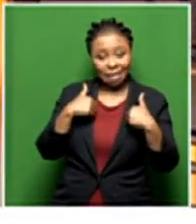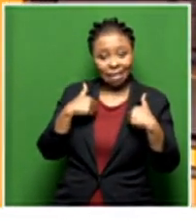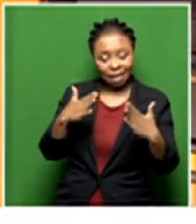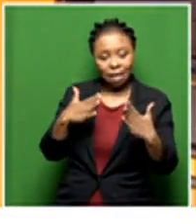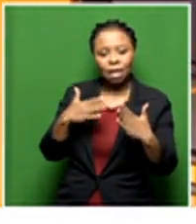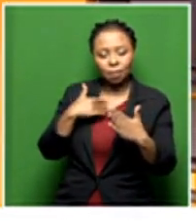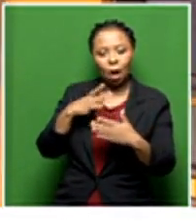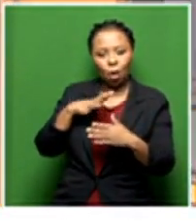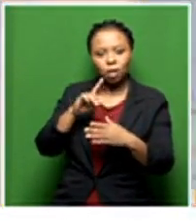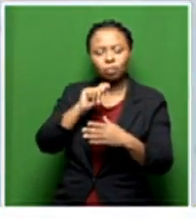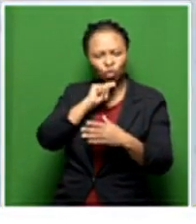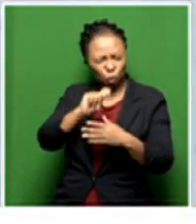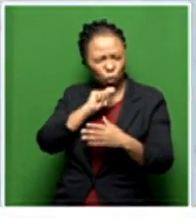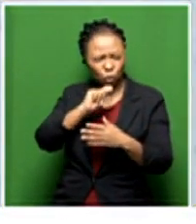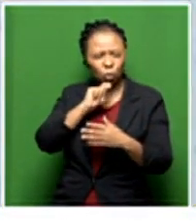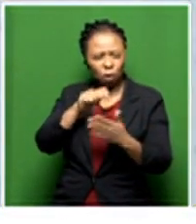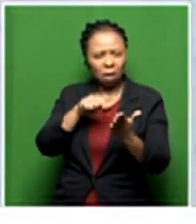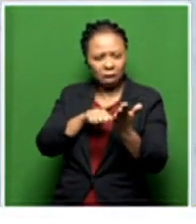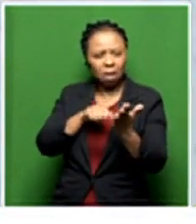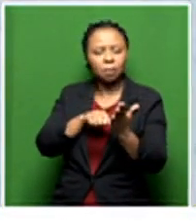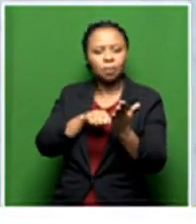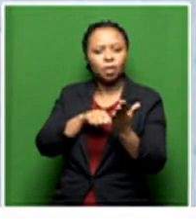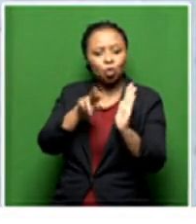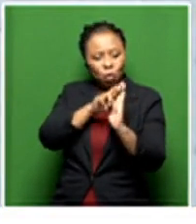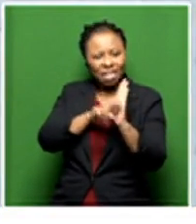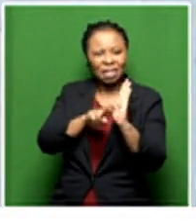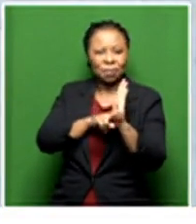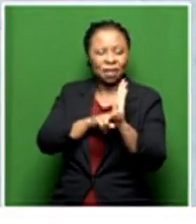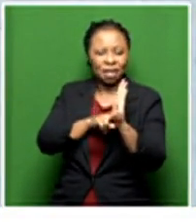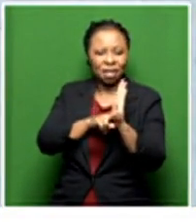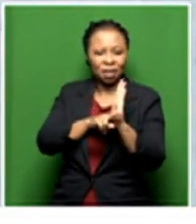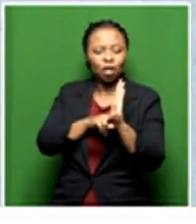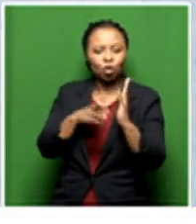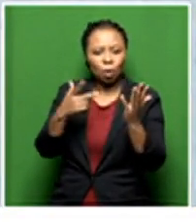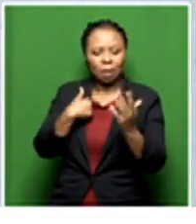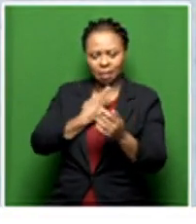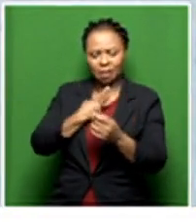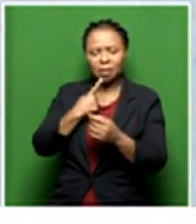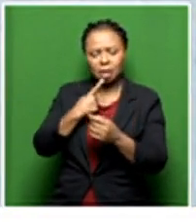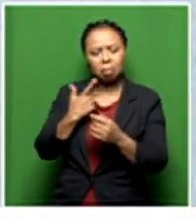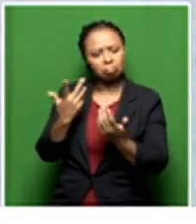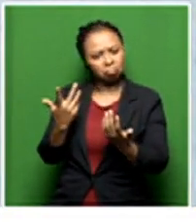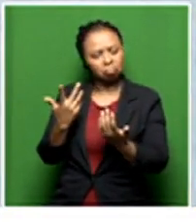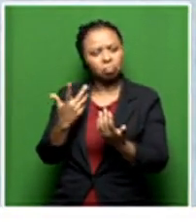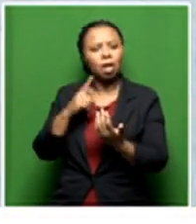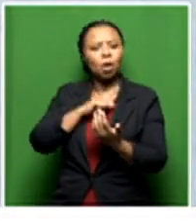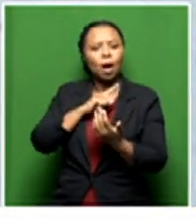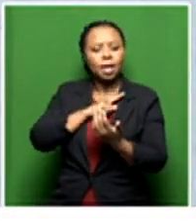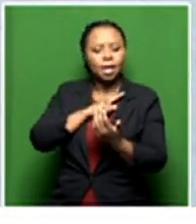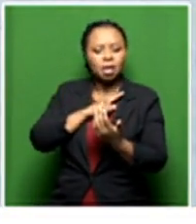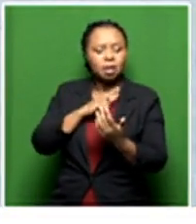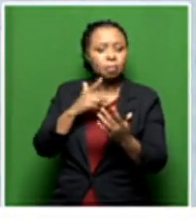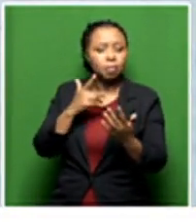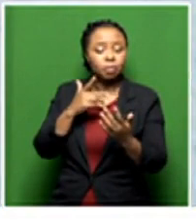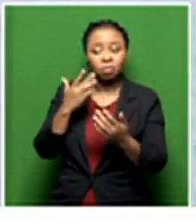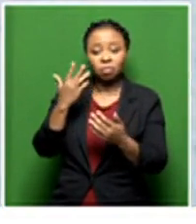to authenticate the recipes. So I said to myself, because I'm upset with the fact that nobody